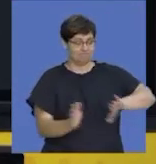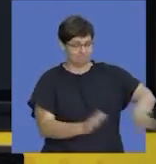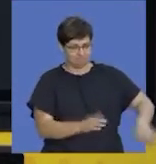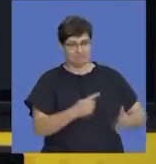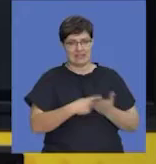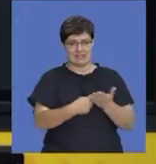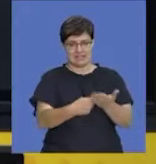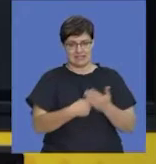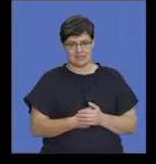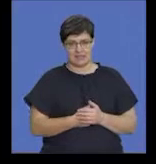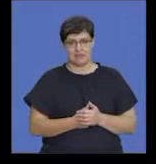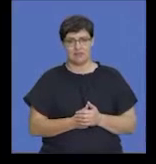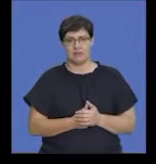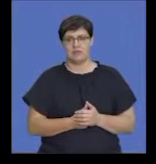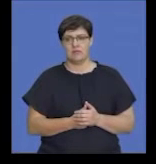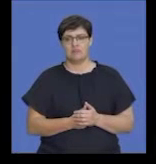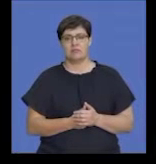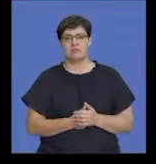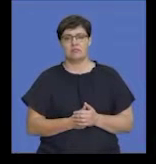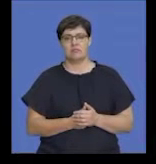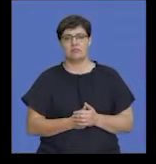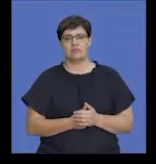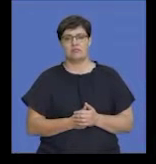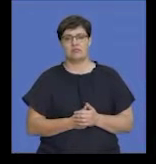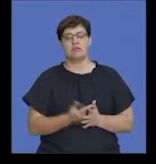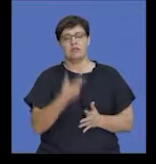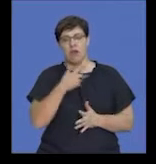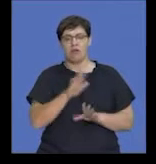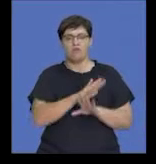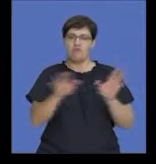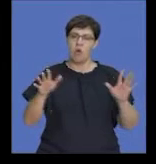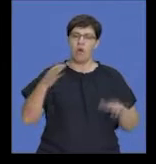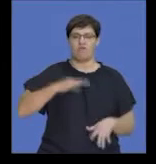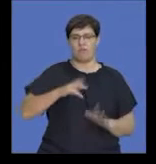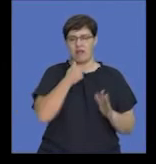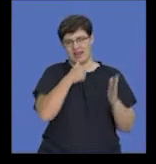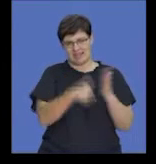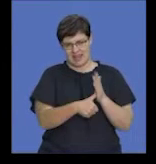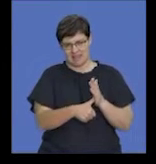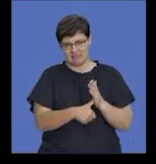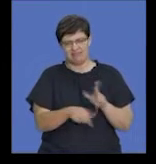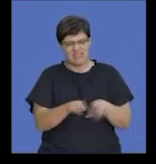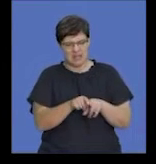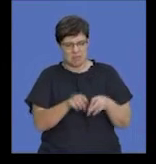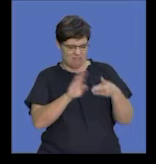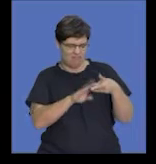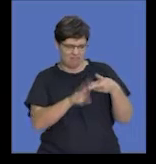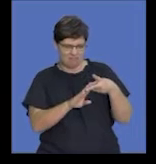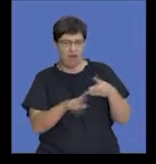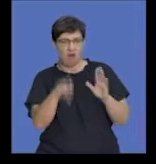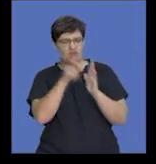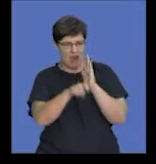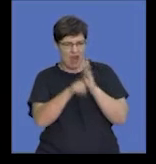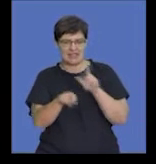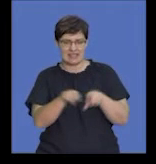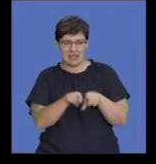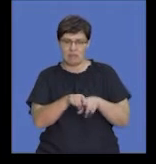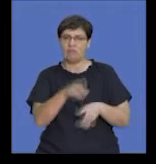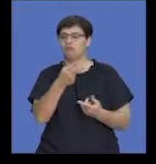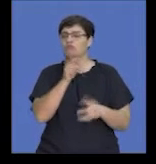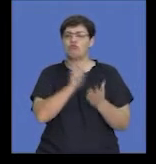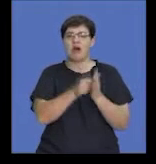it. Now we're going to look at informal letters. We also have informal letters which are written to